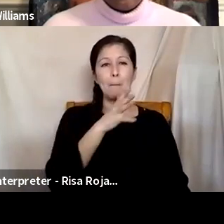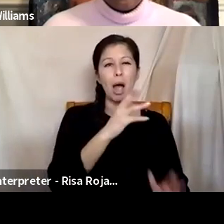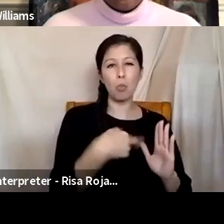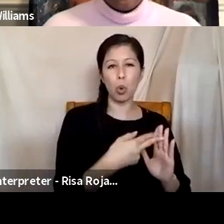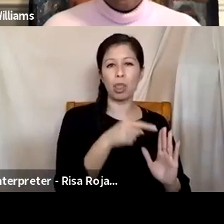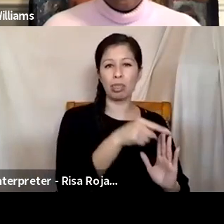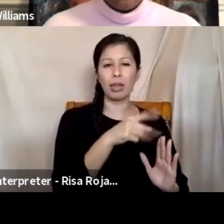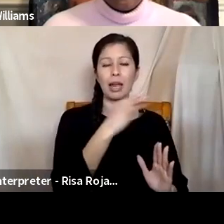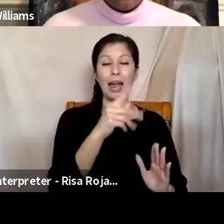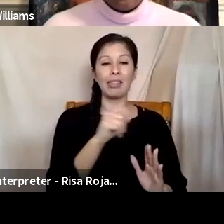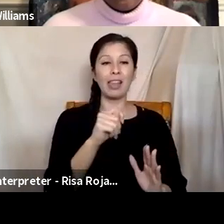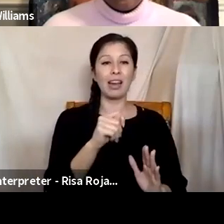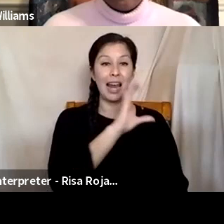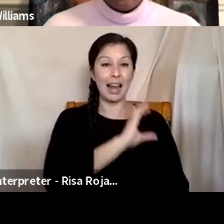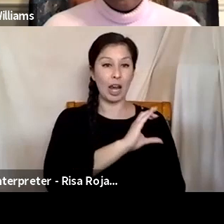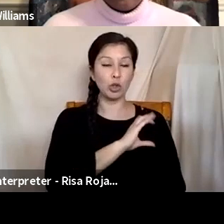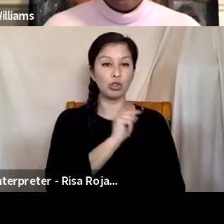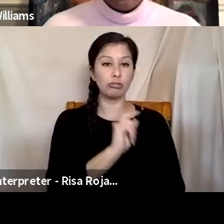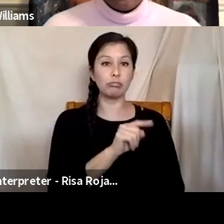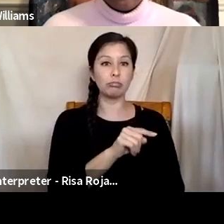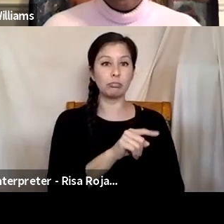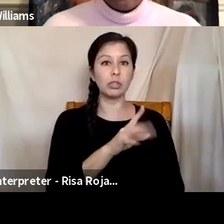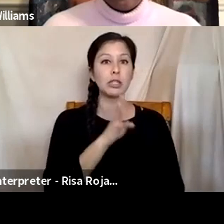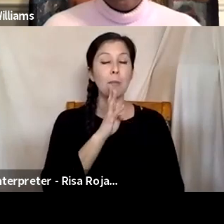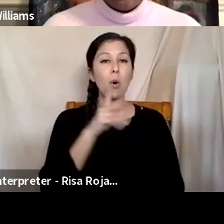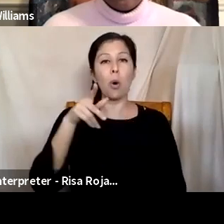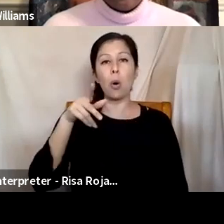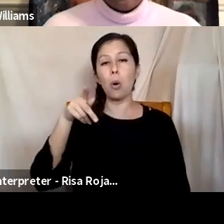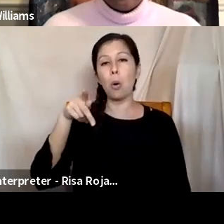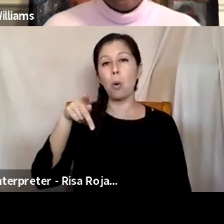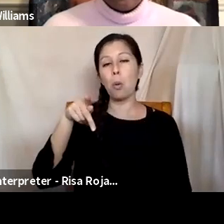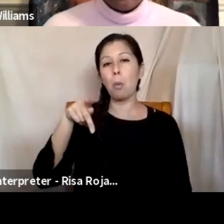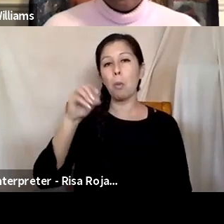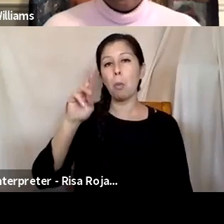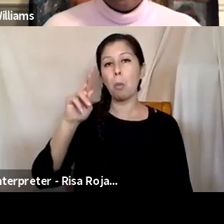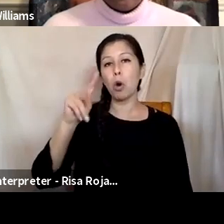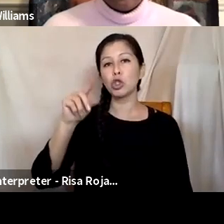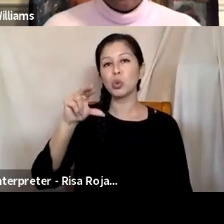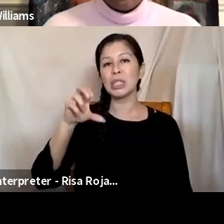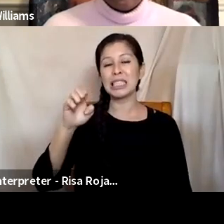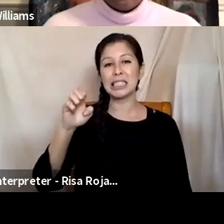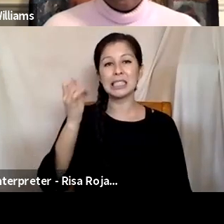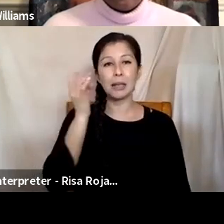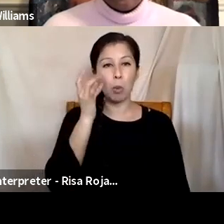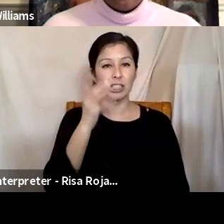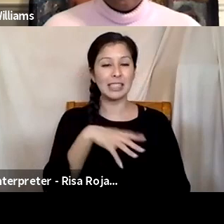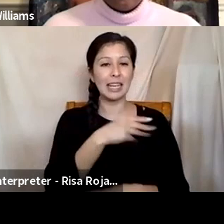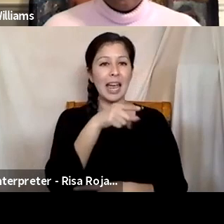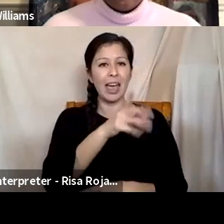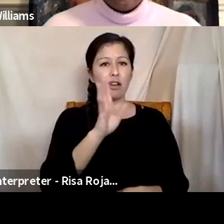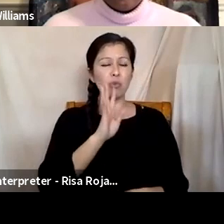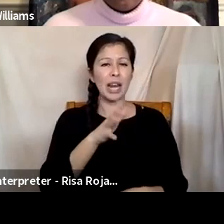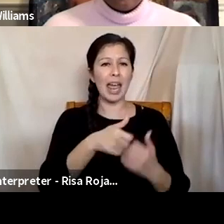and the character spoke Portuguese. And when an actress slated, and it was just very casual